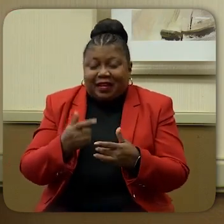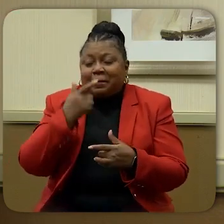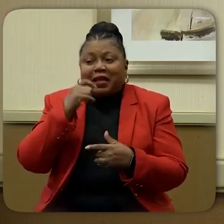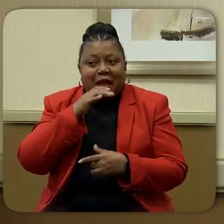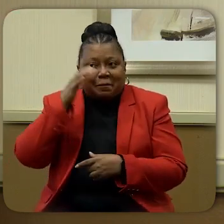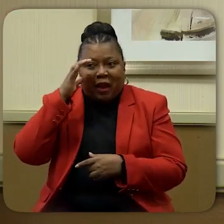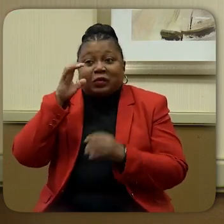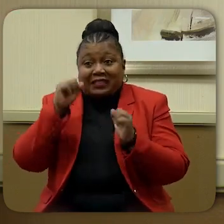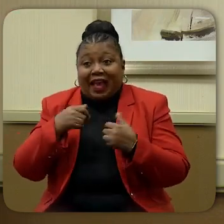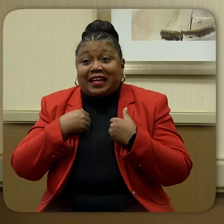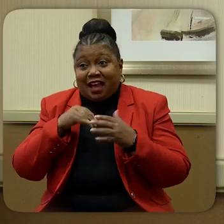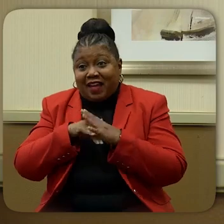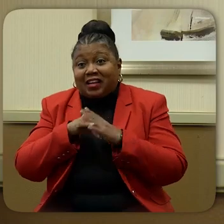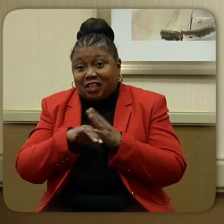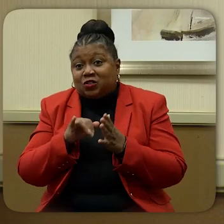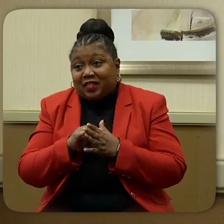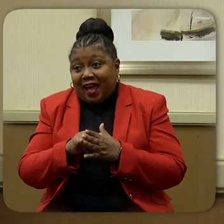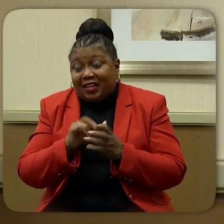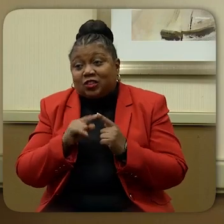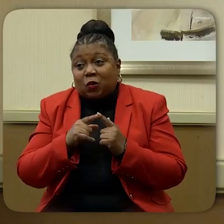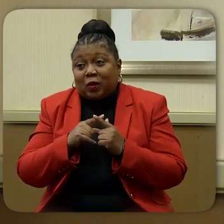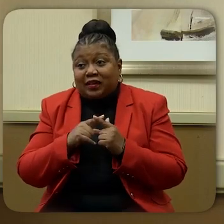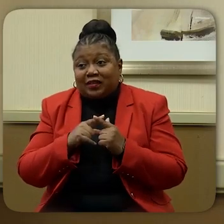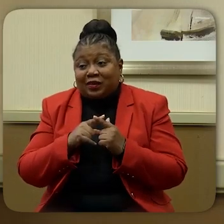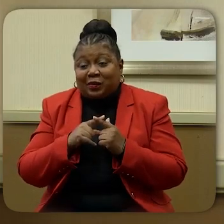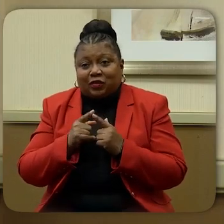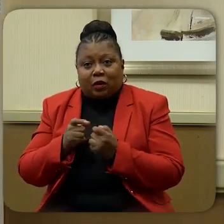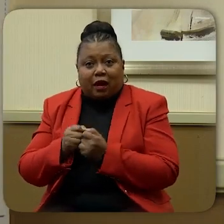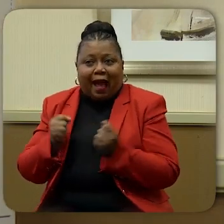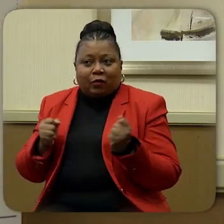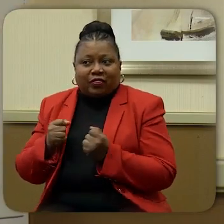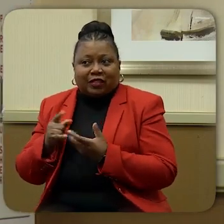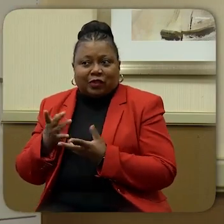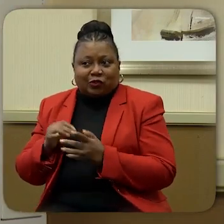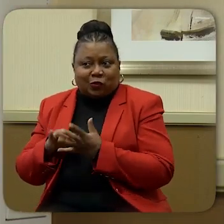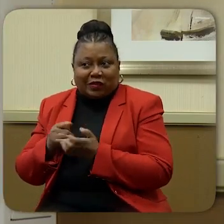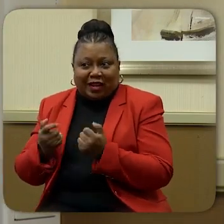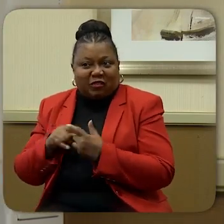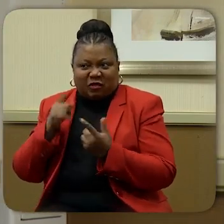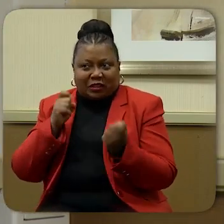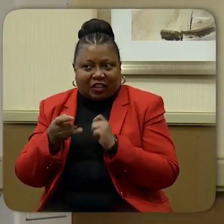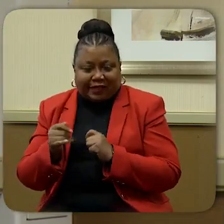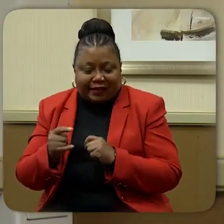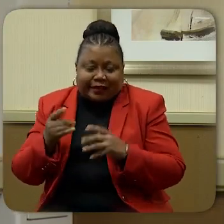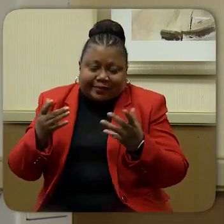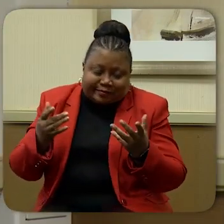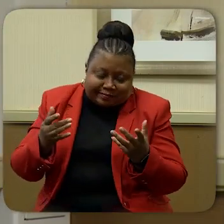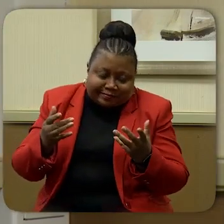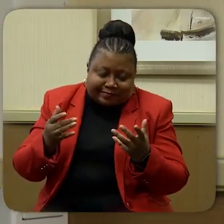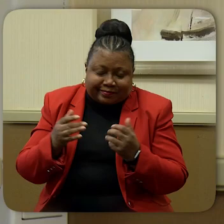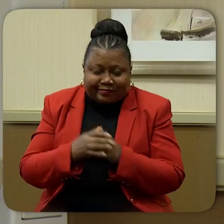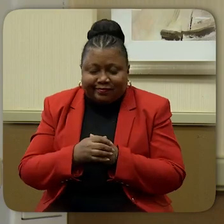because parents can have access to that, so we're going to out the student anyway if we change it, if that makes sense. Like,